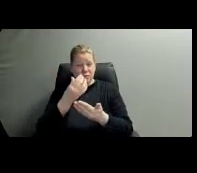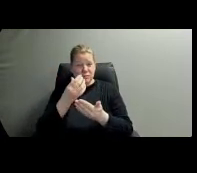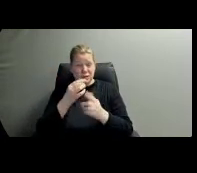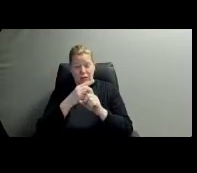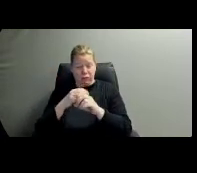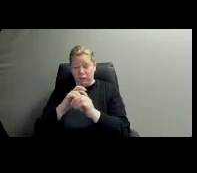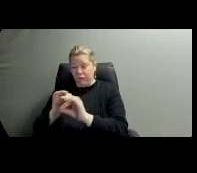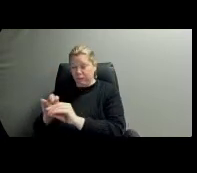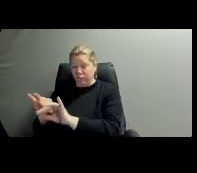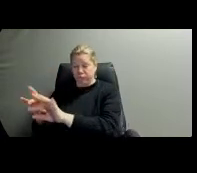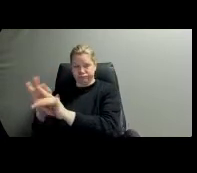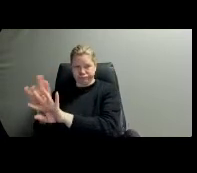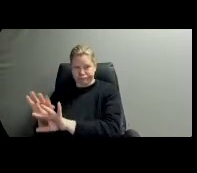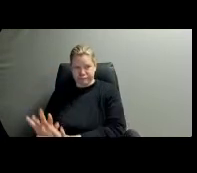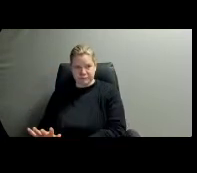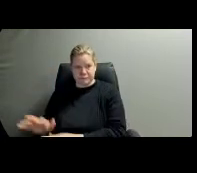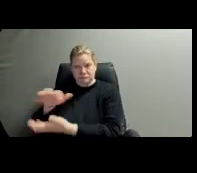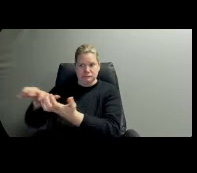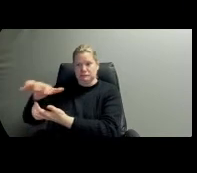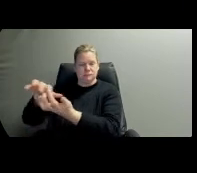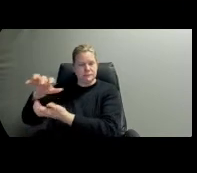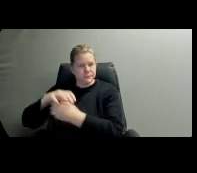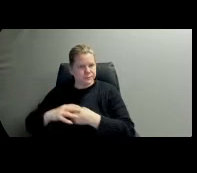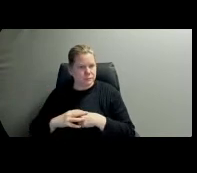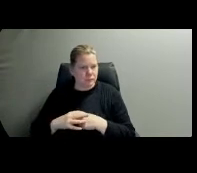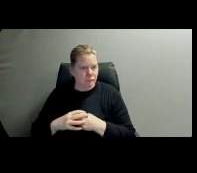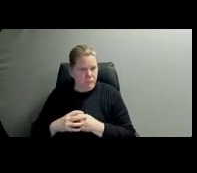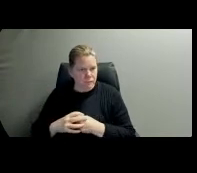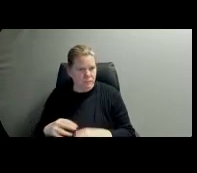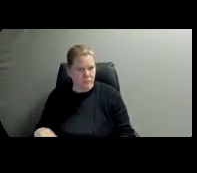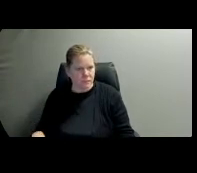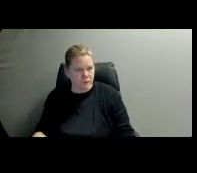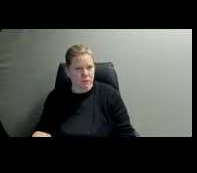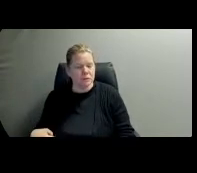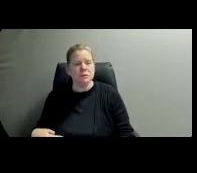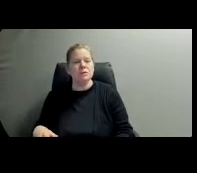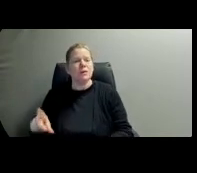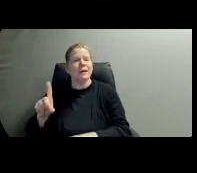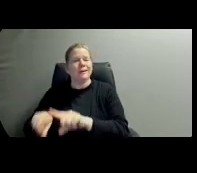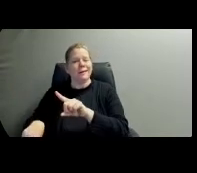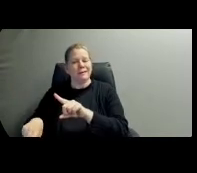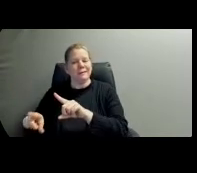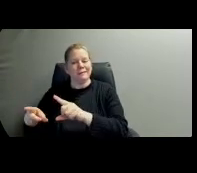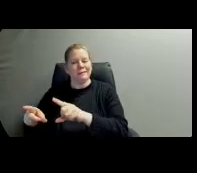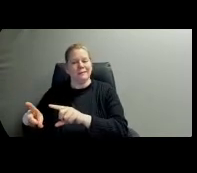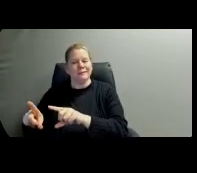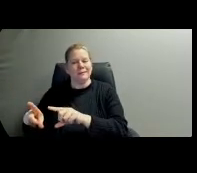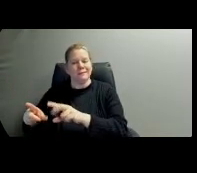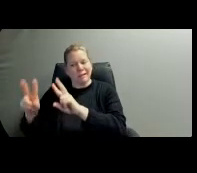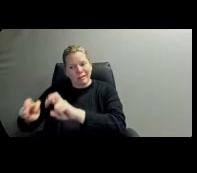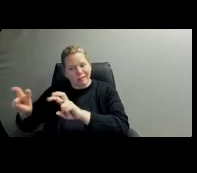mechanism and makes sure that any kind of re-engineering to extract data does not happen in this